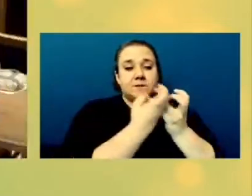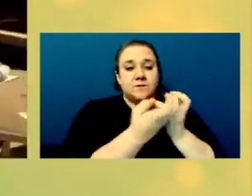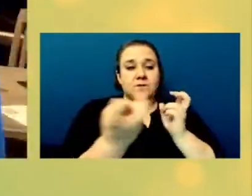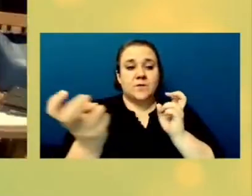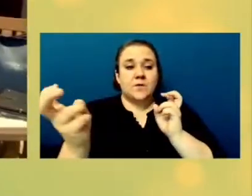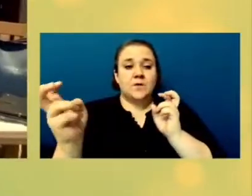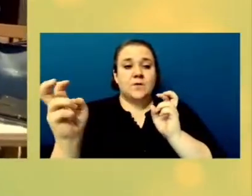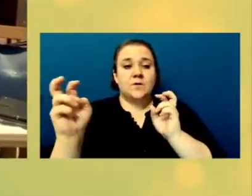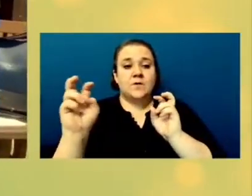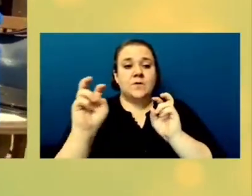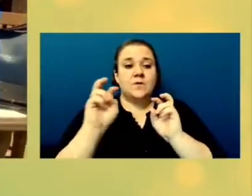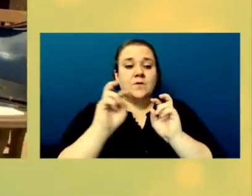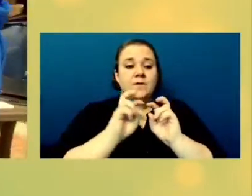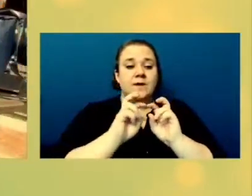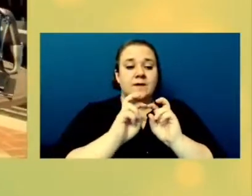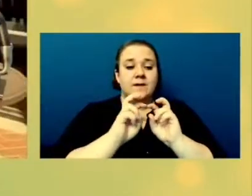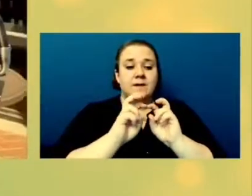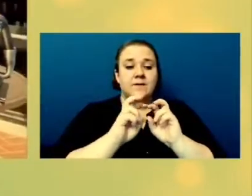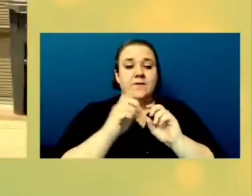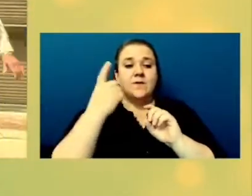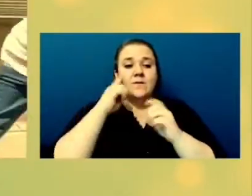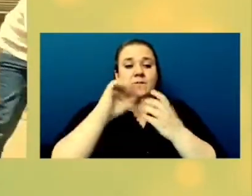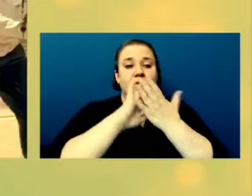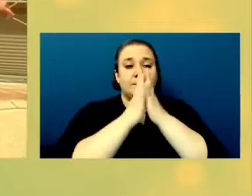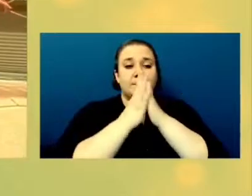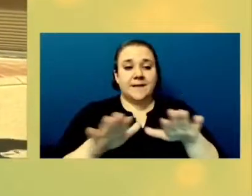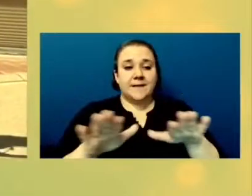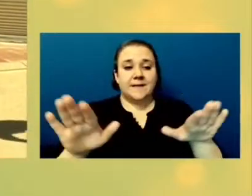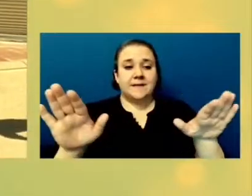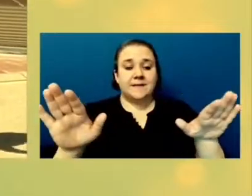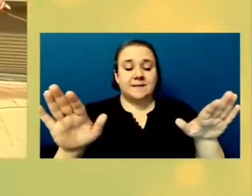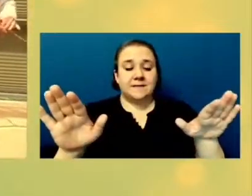prison. Circle for